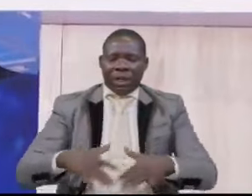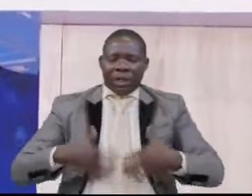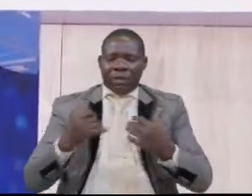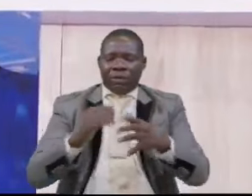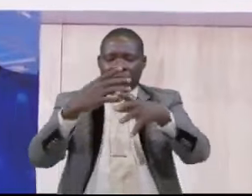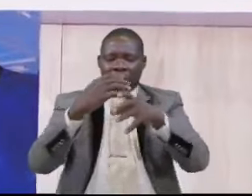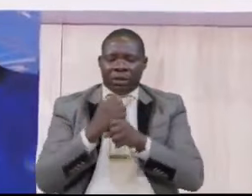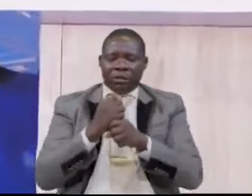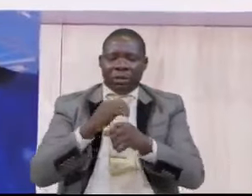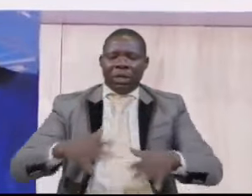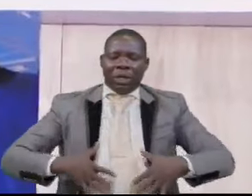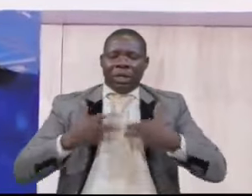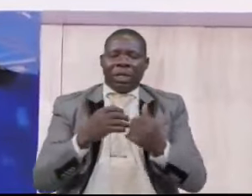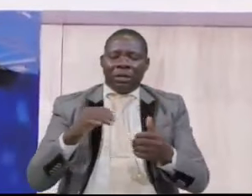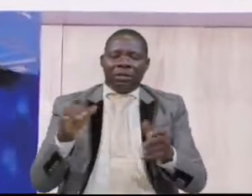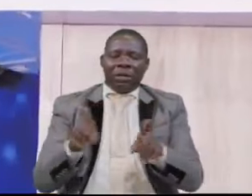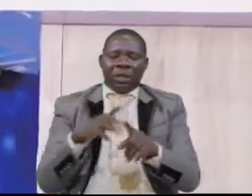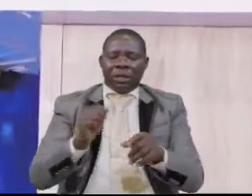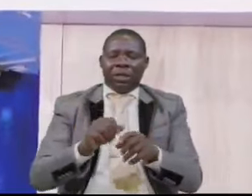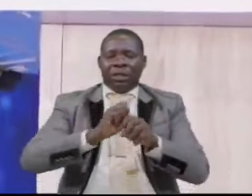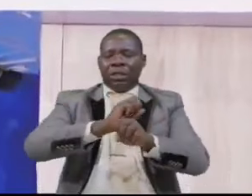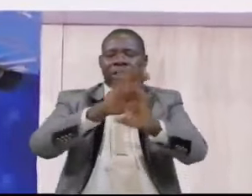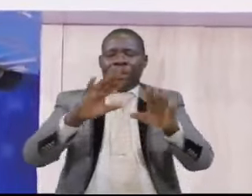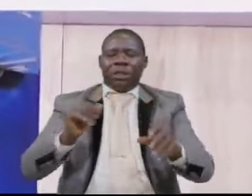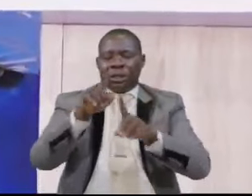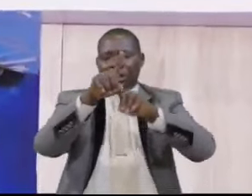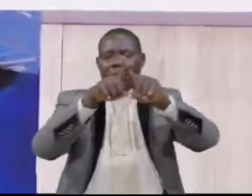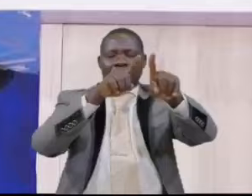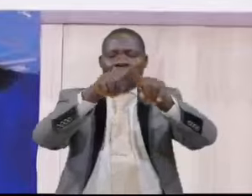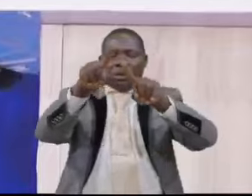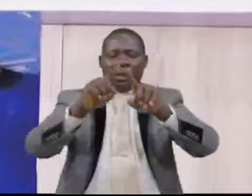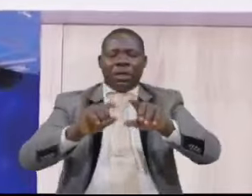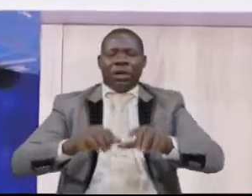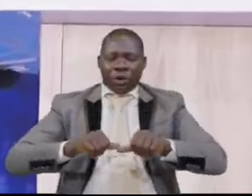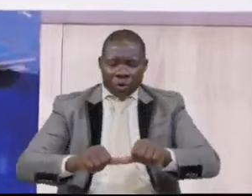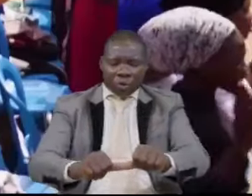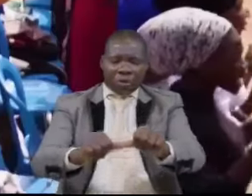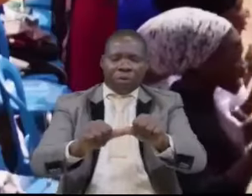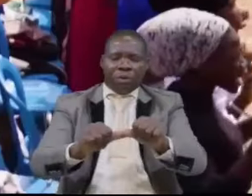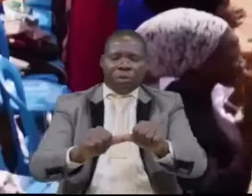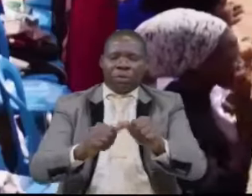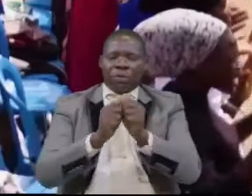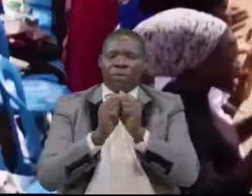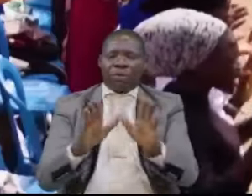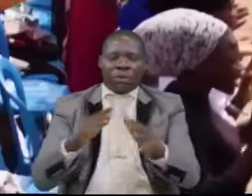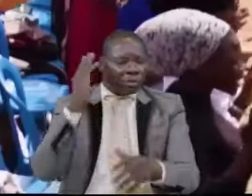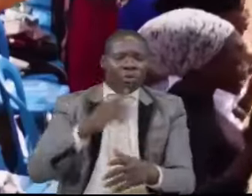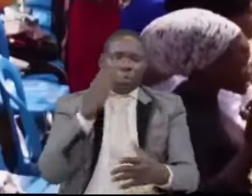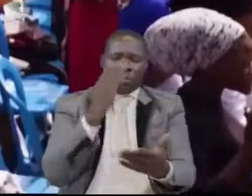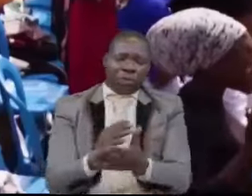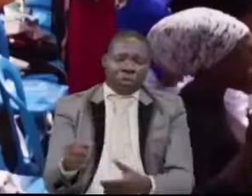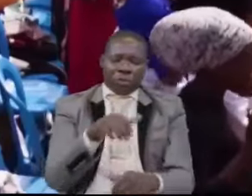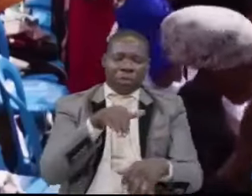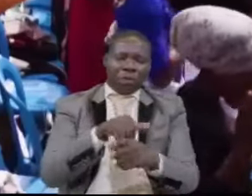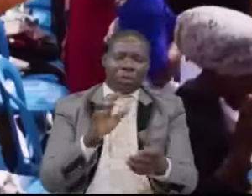life like a shining star. Carry on, nothing will stop you. And